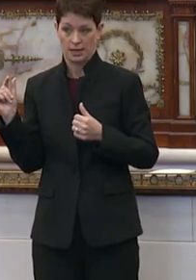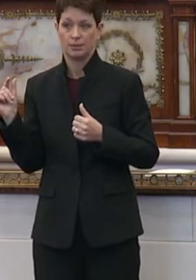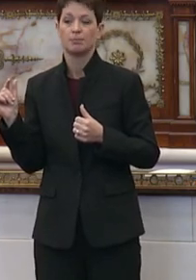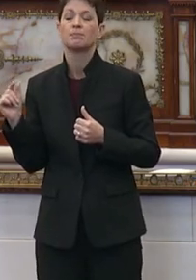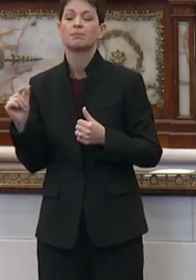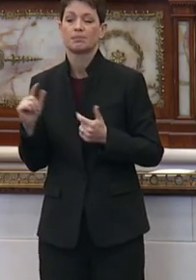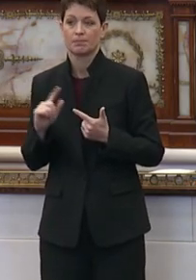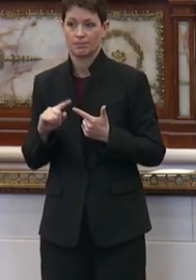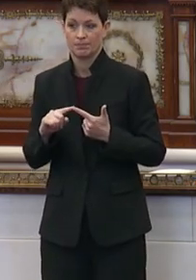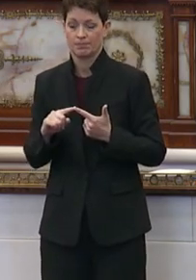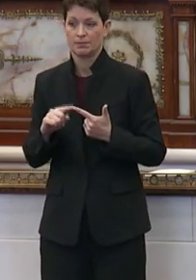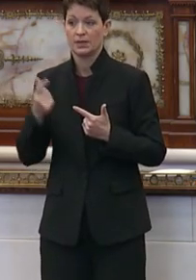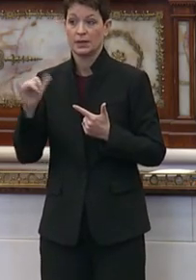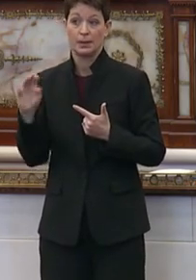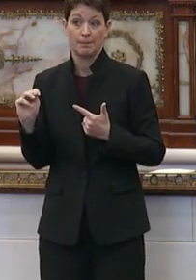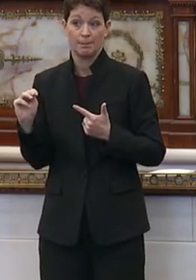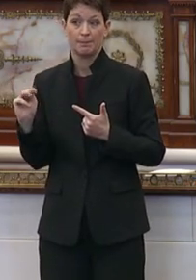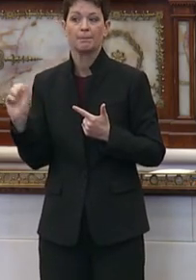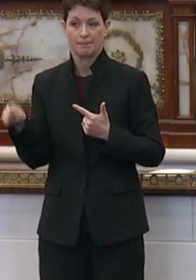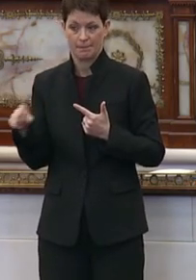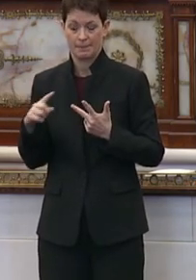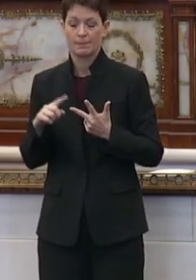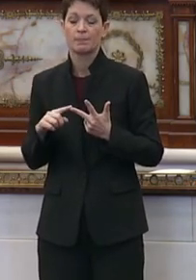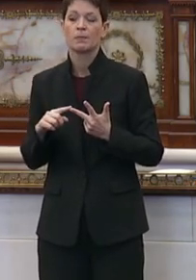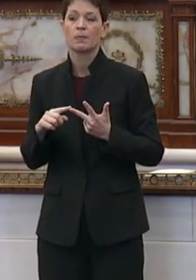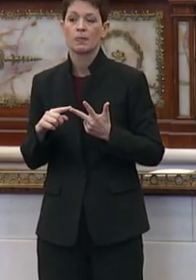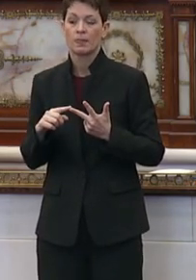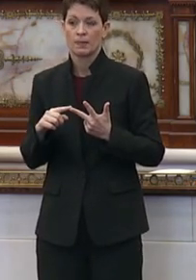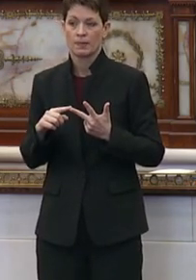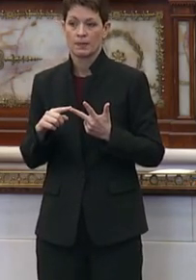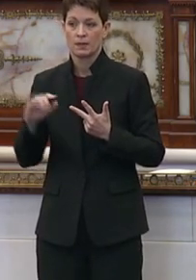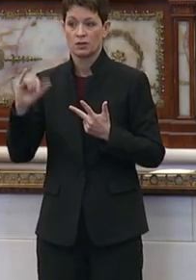Aye. Councilwoman Gimm. Aye.